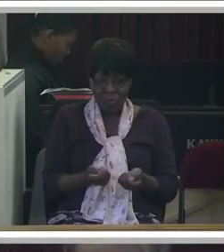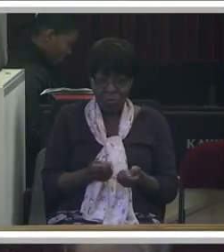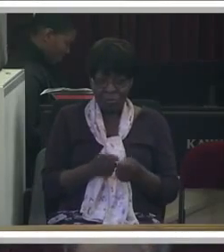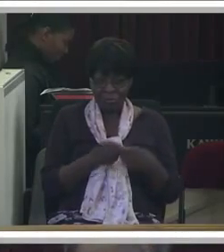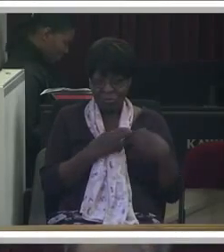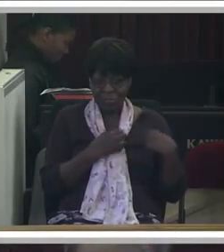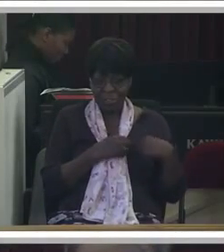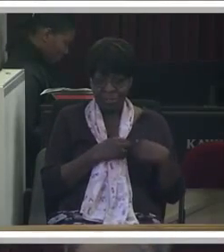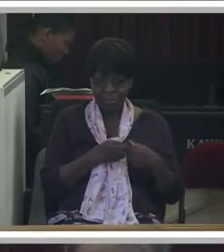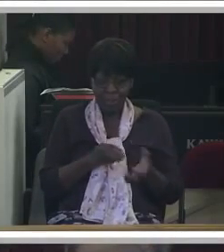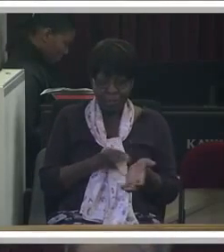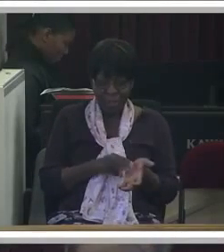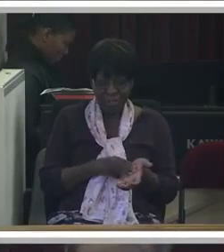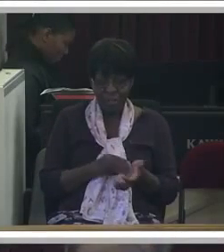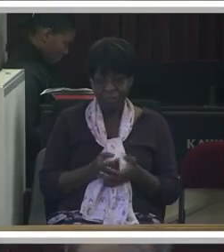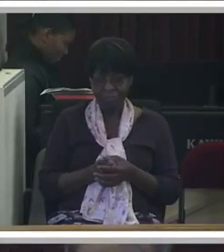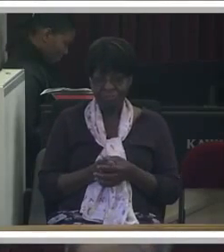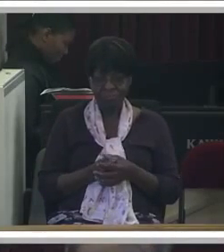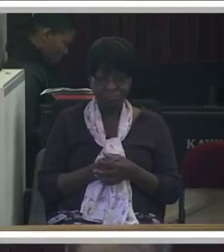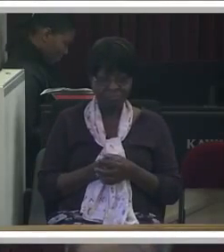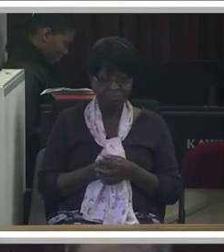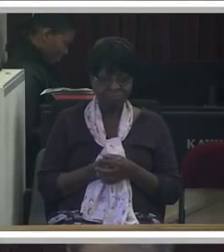I would like to know when the will is going to be read.